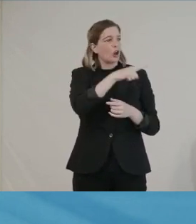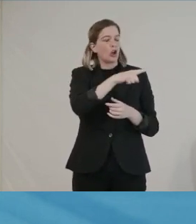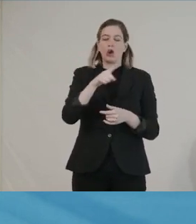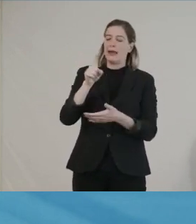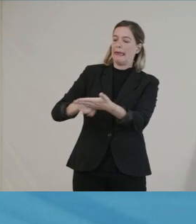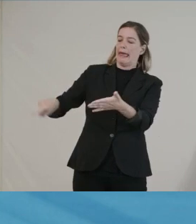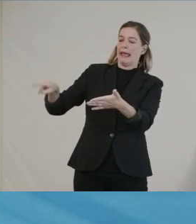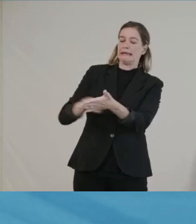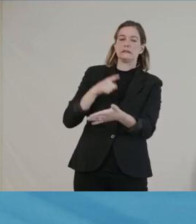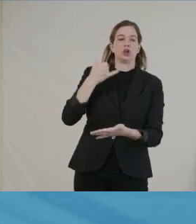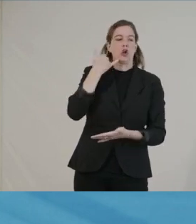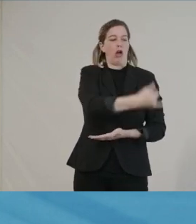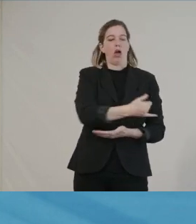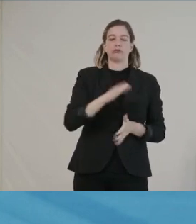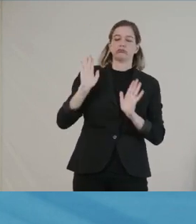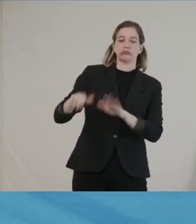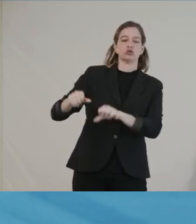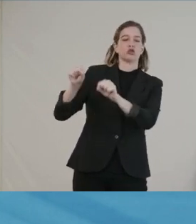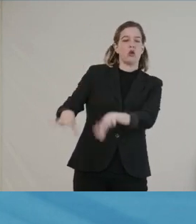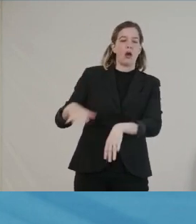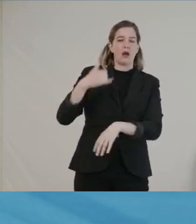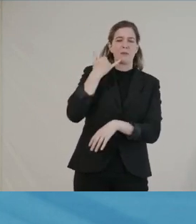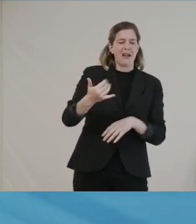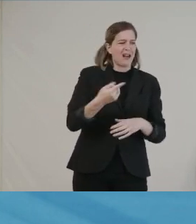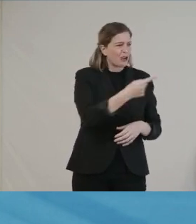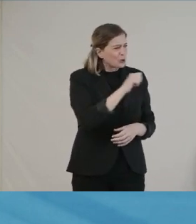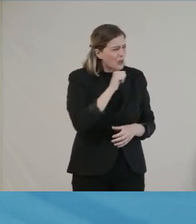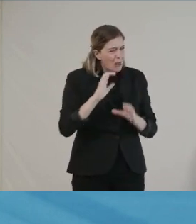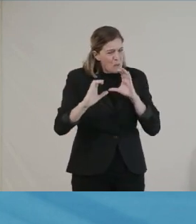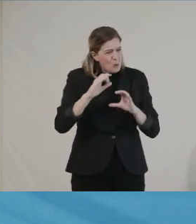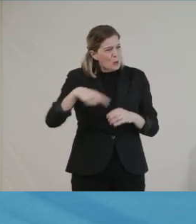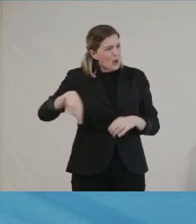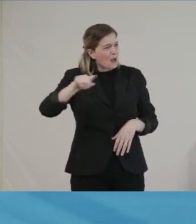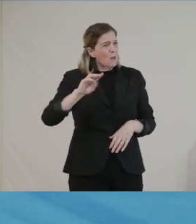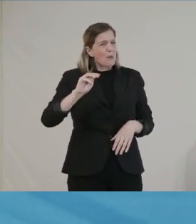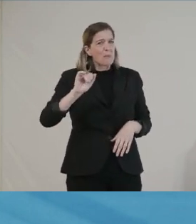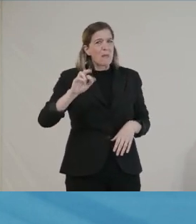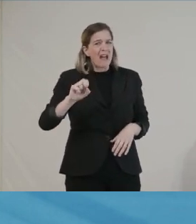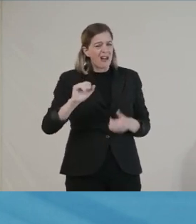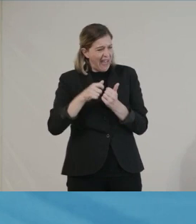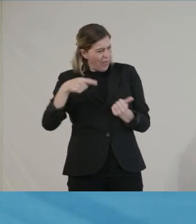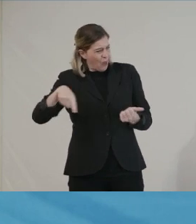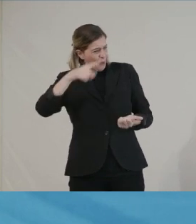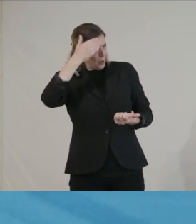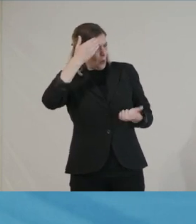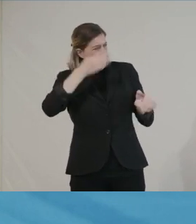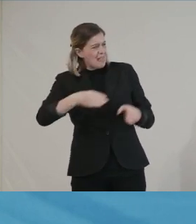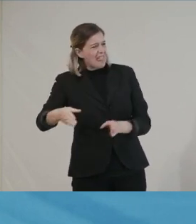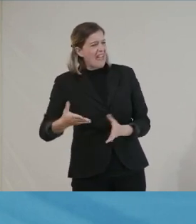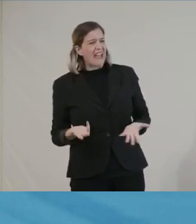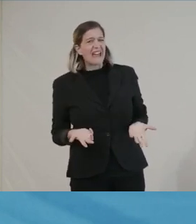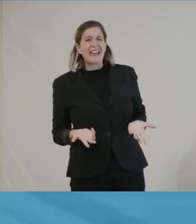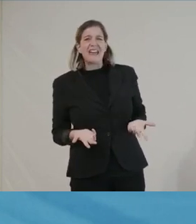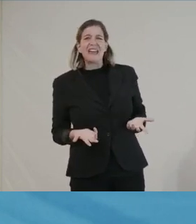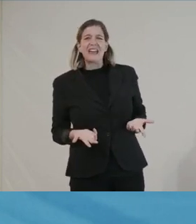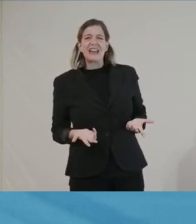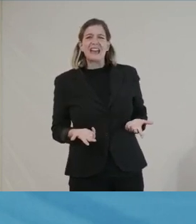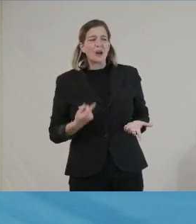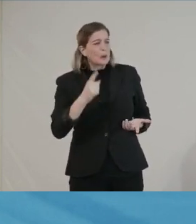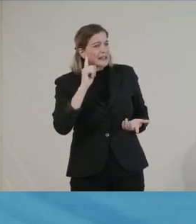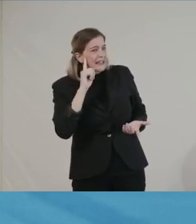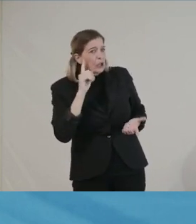mayors, how is anyone going to know your plan? And on their questions, on that front, what is the plan? We're not hearing a roadmap. How do we